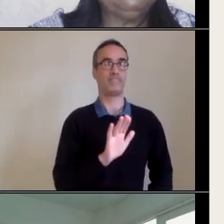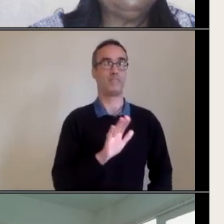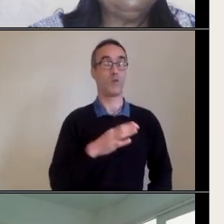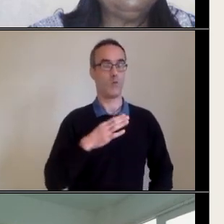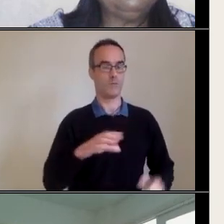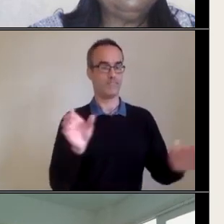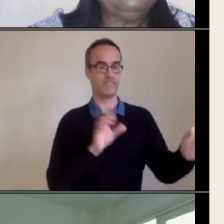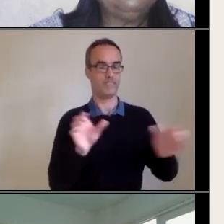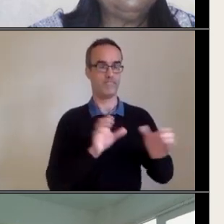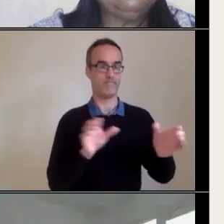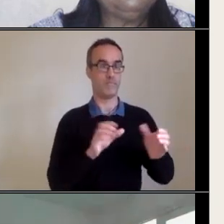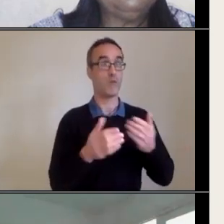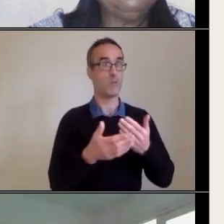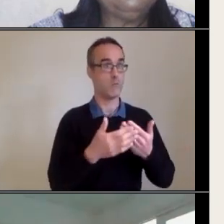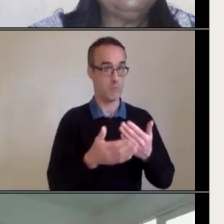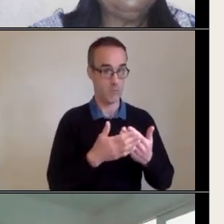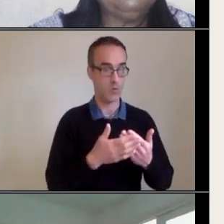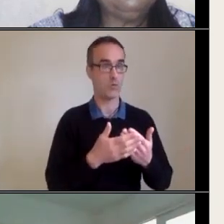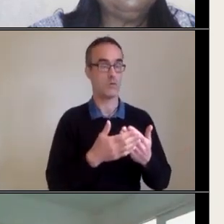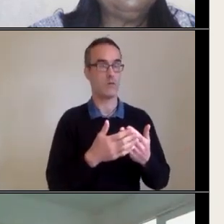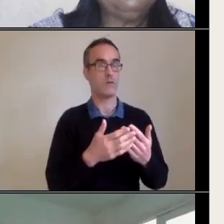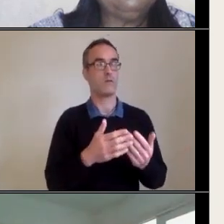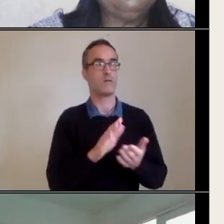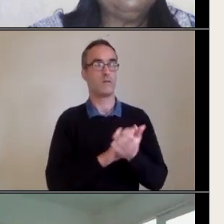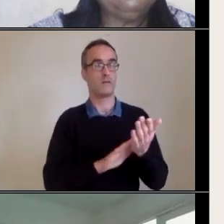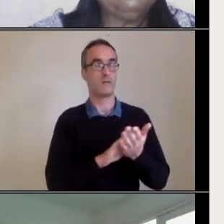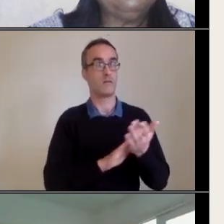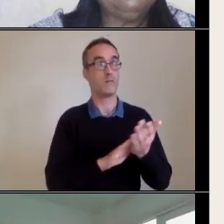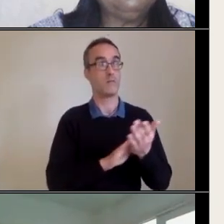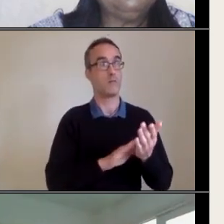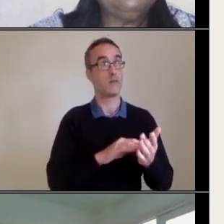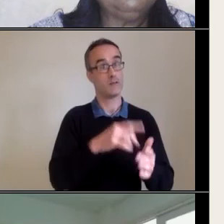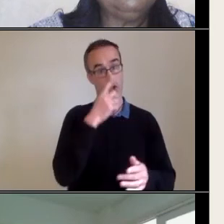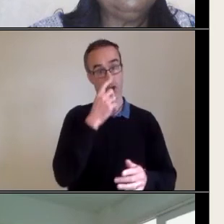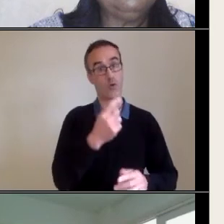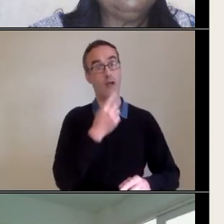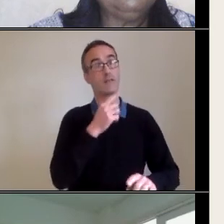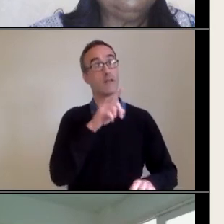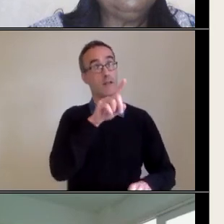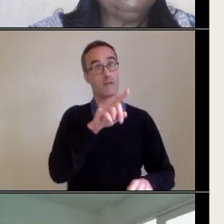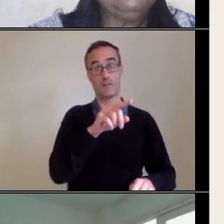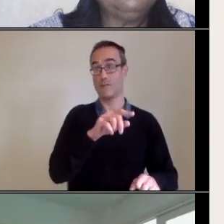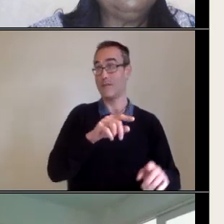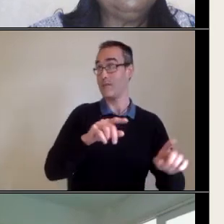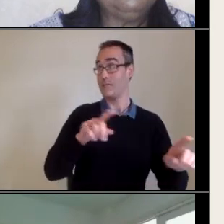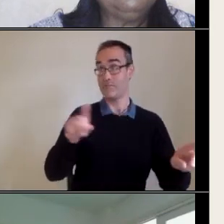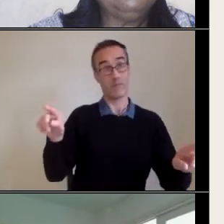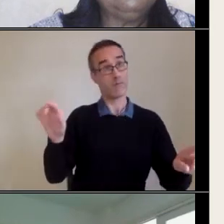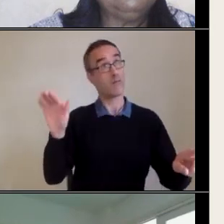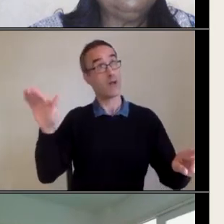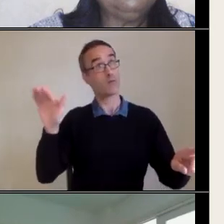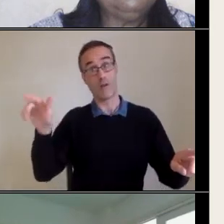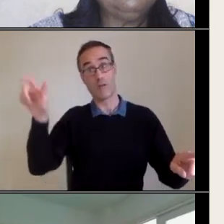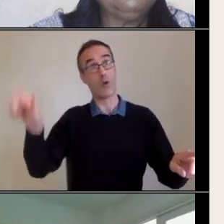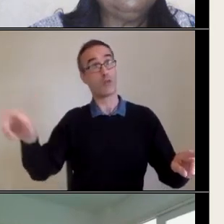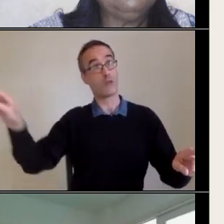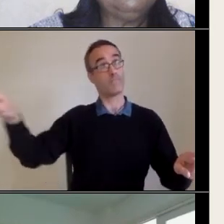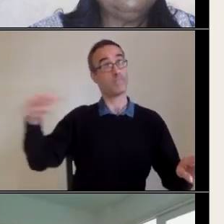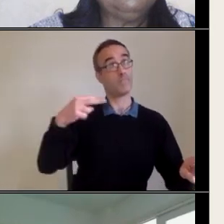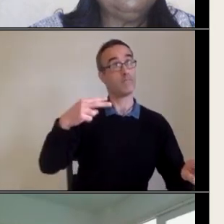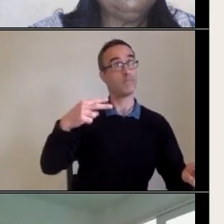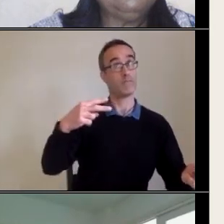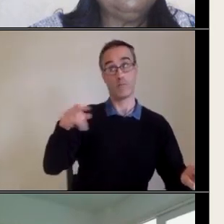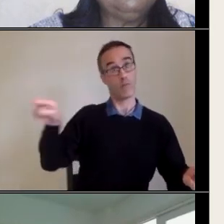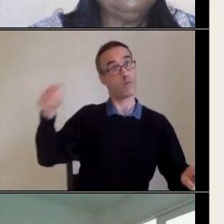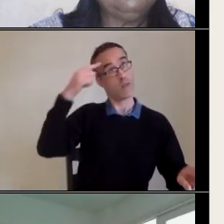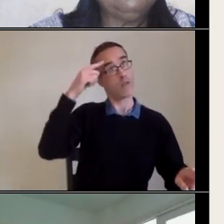How do you look from outside? So I think that can be one really powerful instrument for change. But again, you know, it will depend in different countries. So, you know, Gloria might have a very